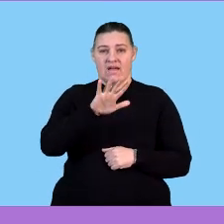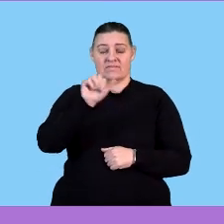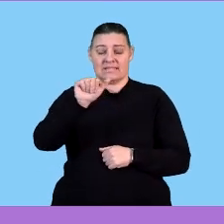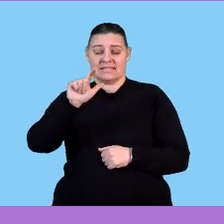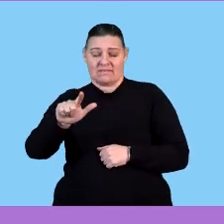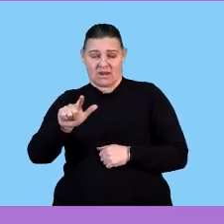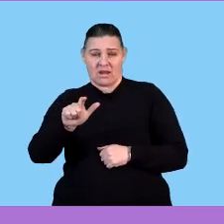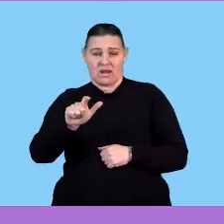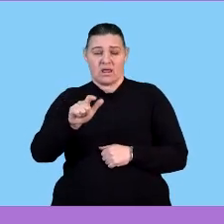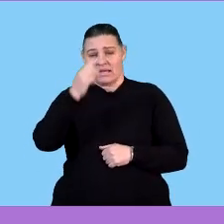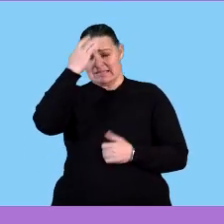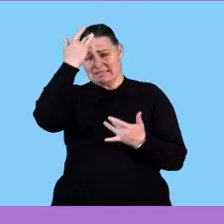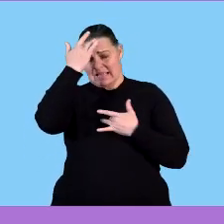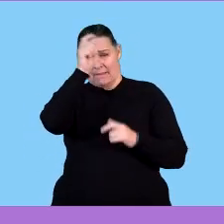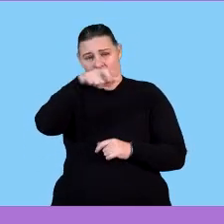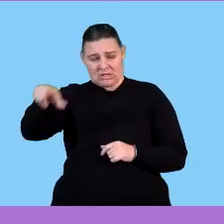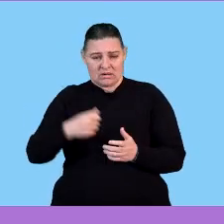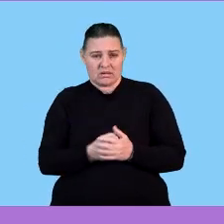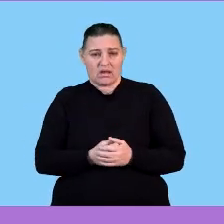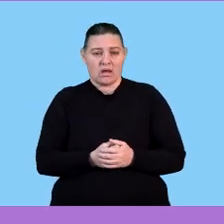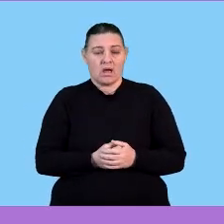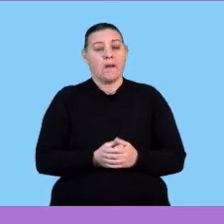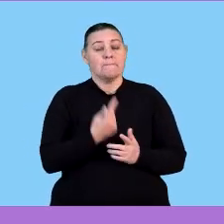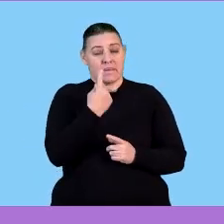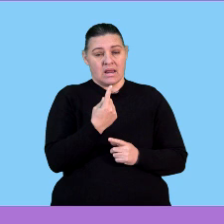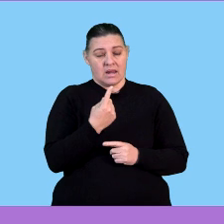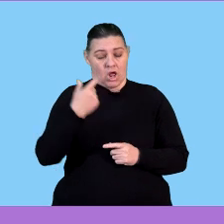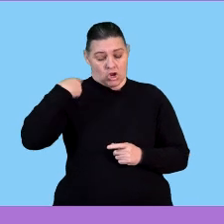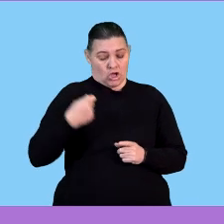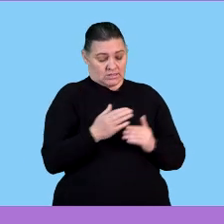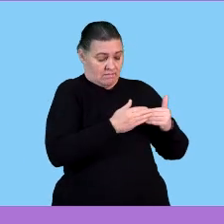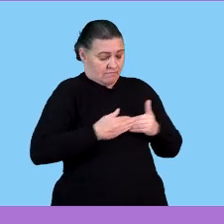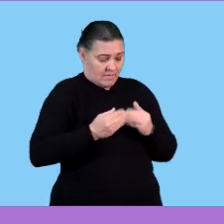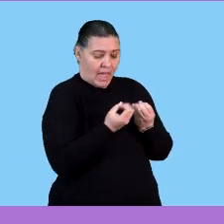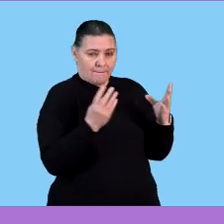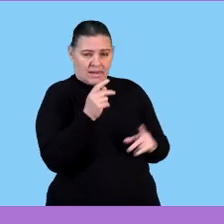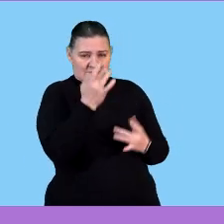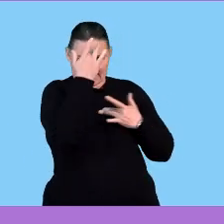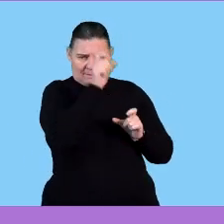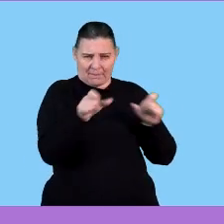7,567 patients. How many patients does each nurse must care for?